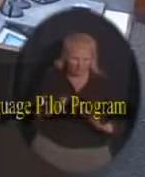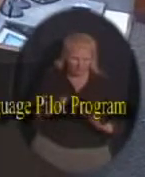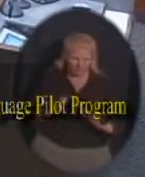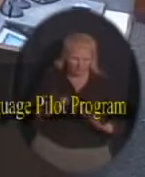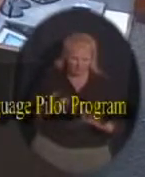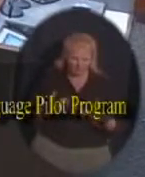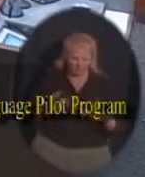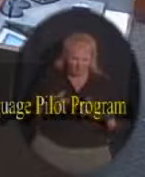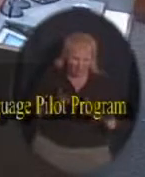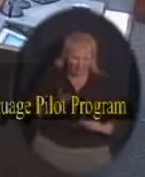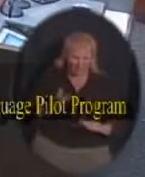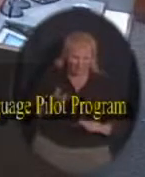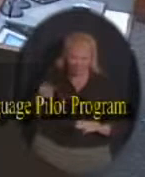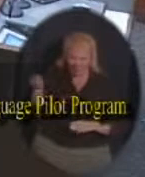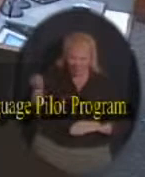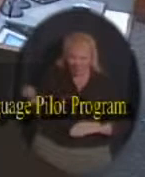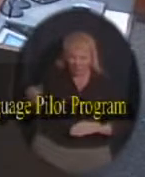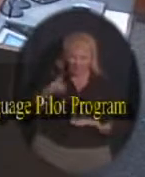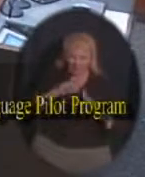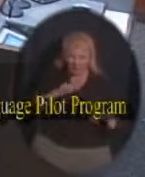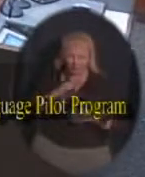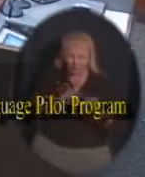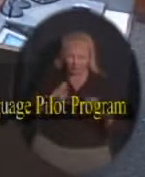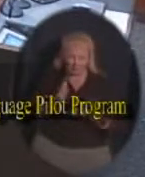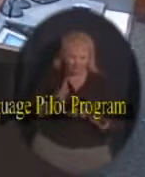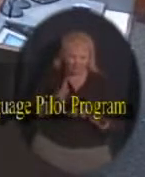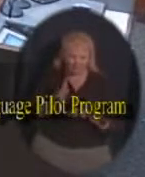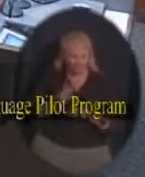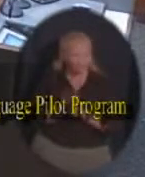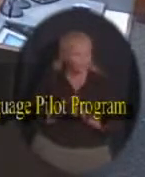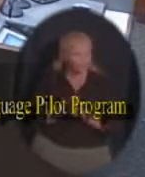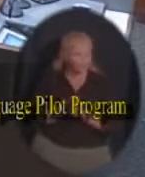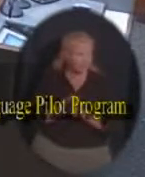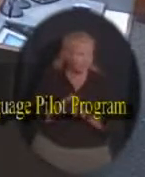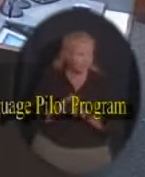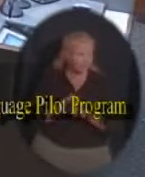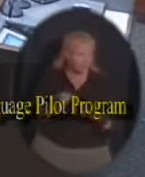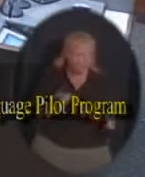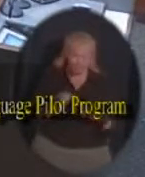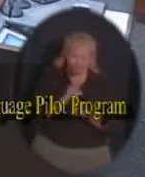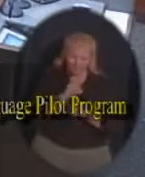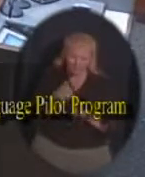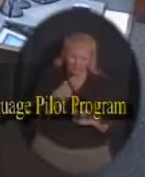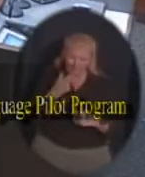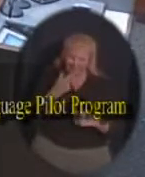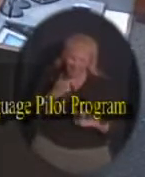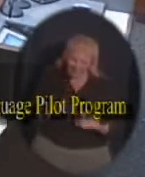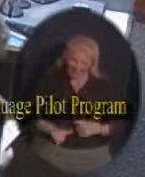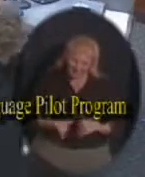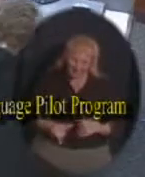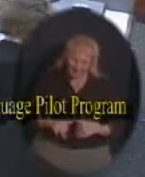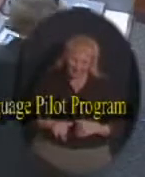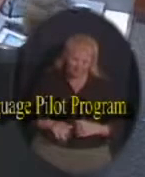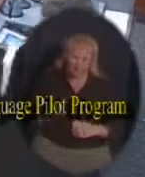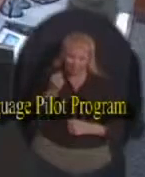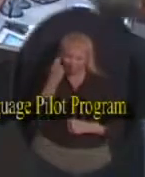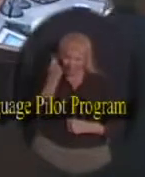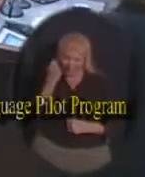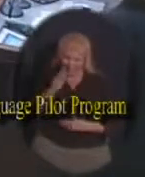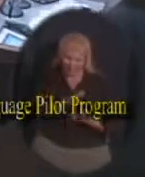of the specific parts, but it's my understanding, so I want to make sure that we say this, that the schools, there are 11 schools listed in your board